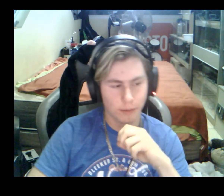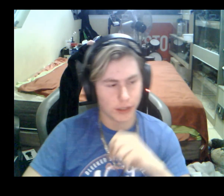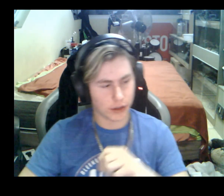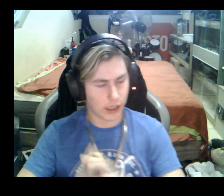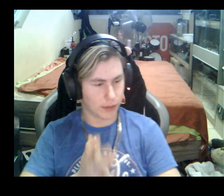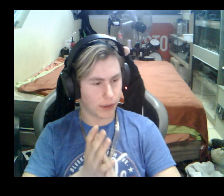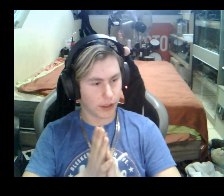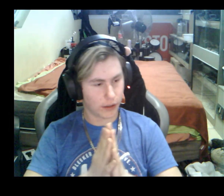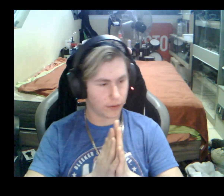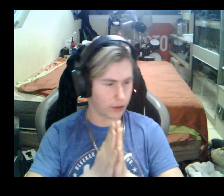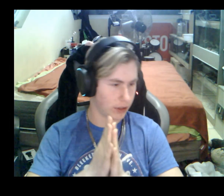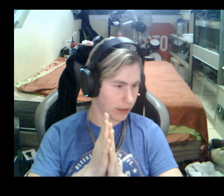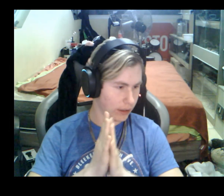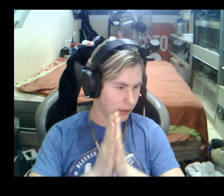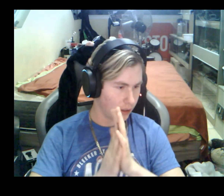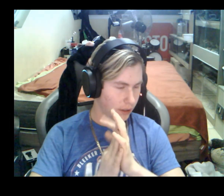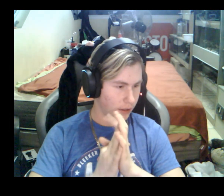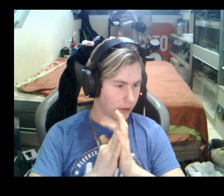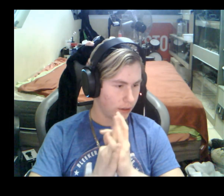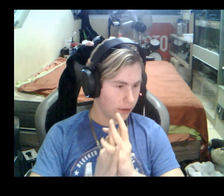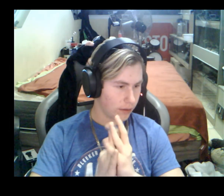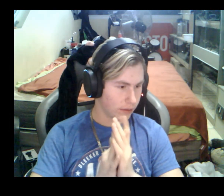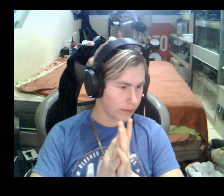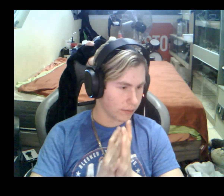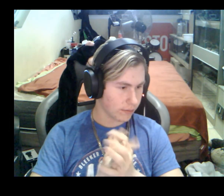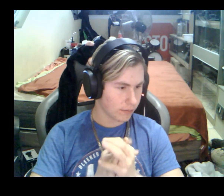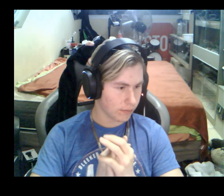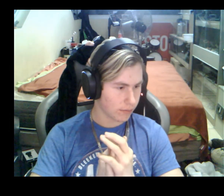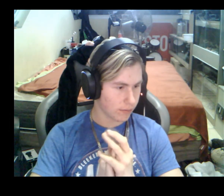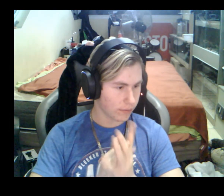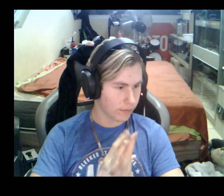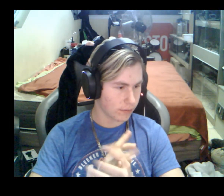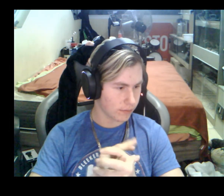Don't know about you guys, but yeah, for sure.